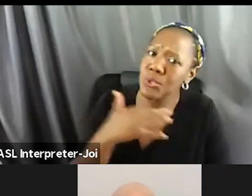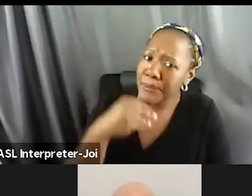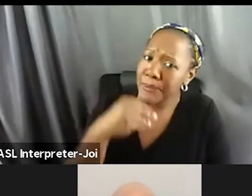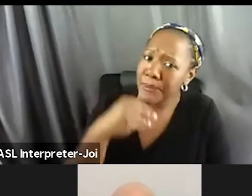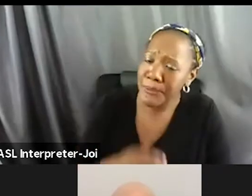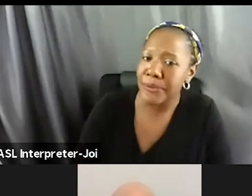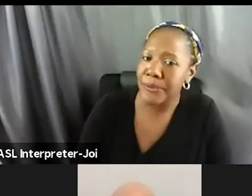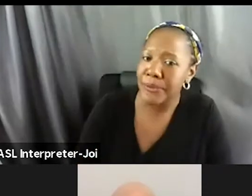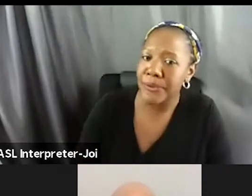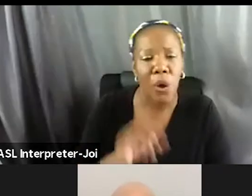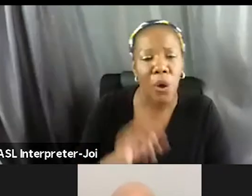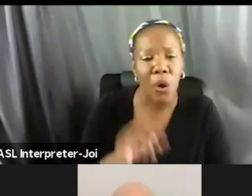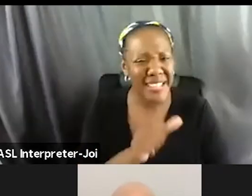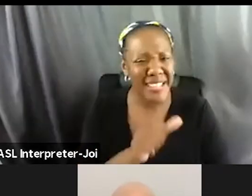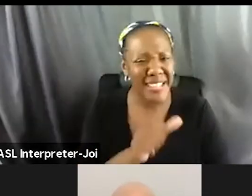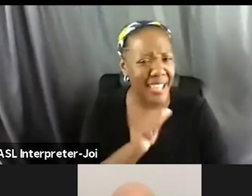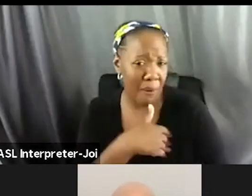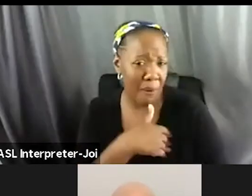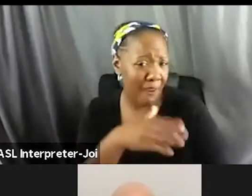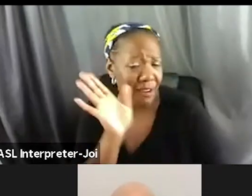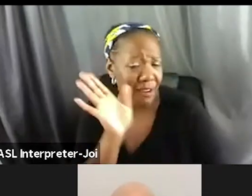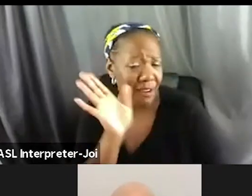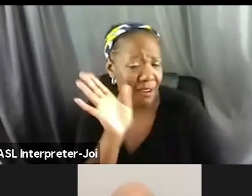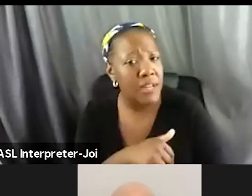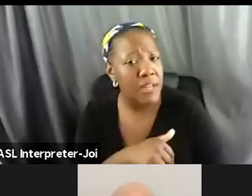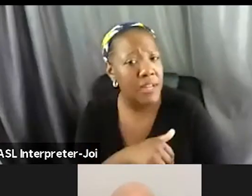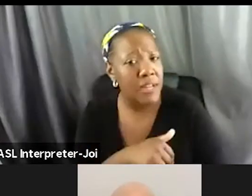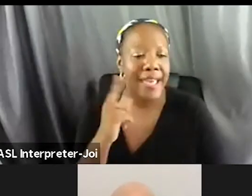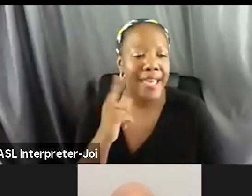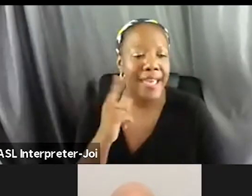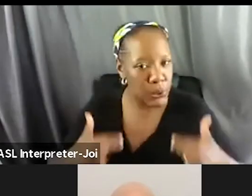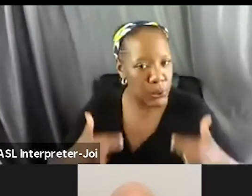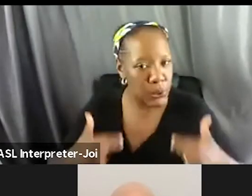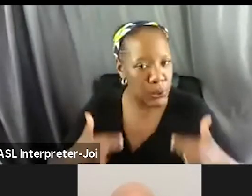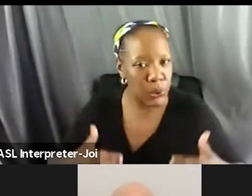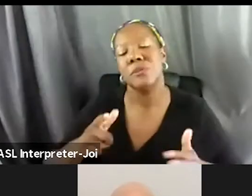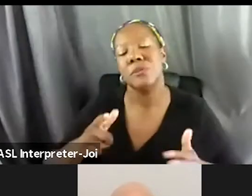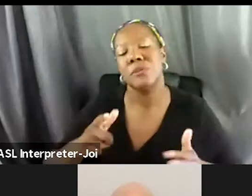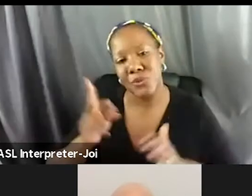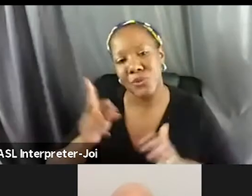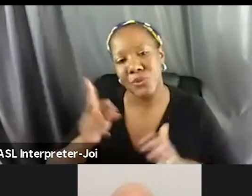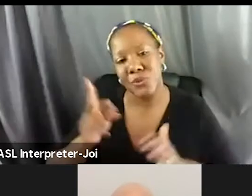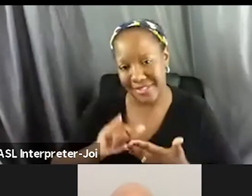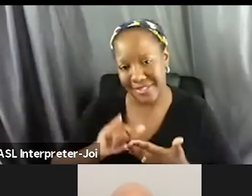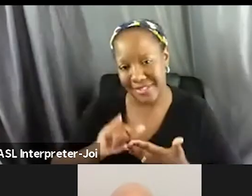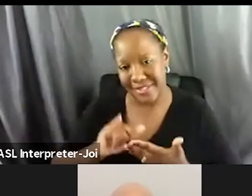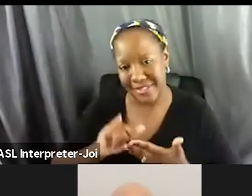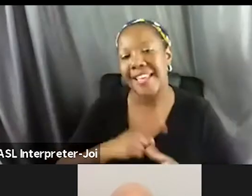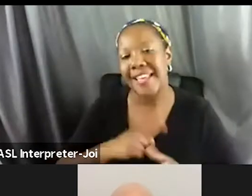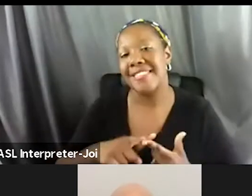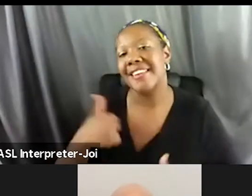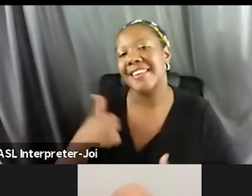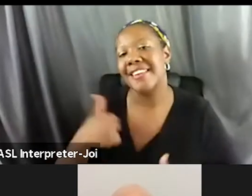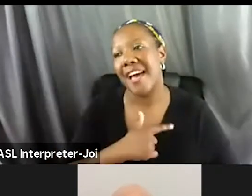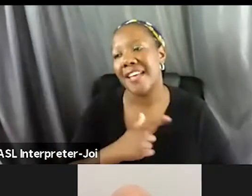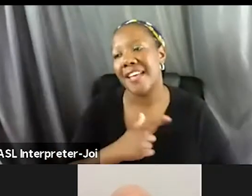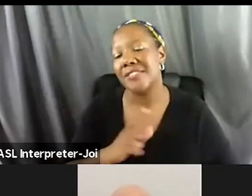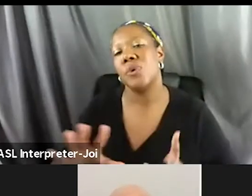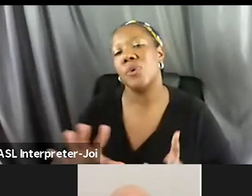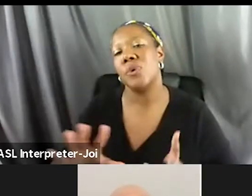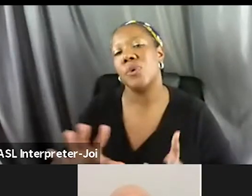have it. We need, as humans, I think, to hear that at first. Then it is up to us to embrace that,